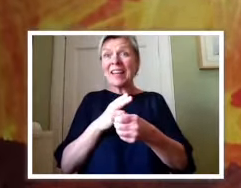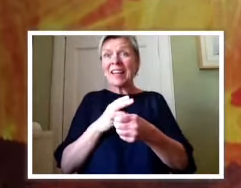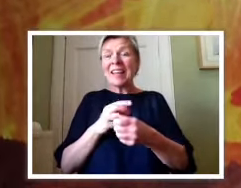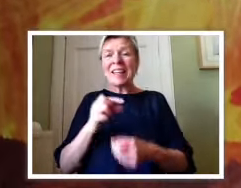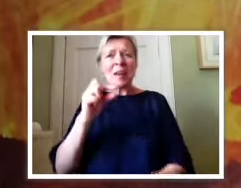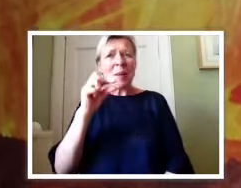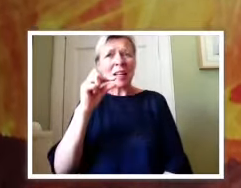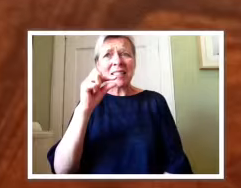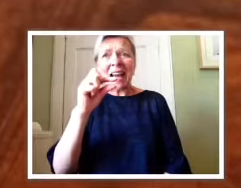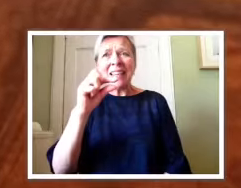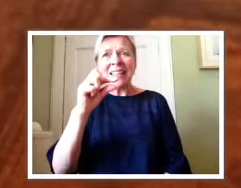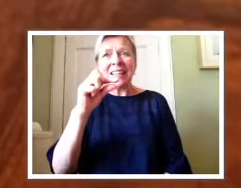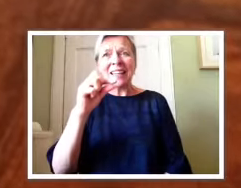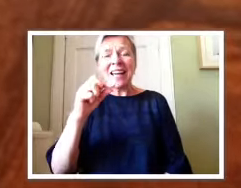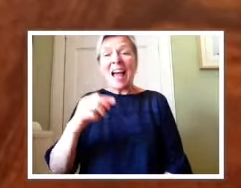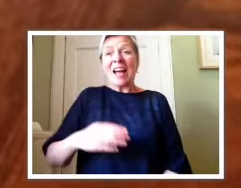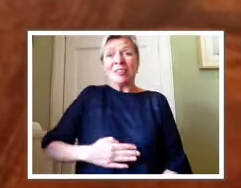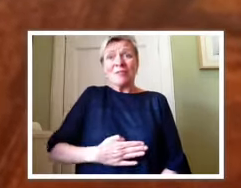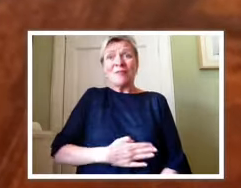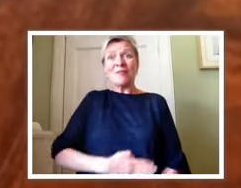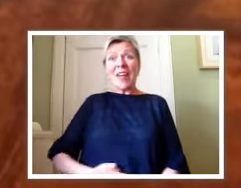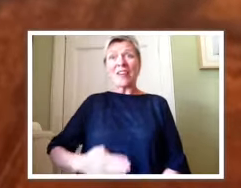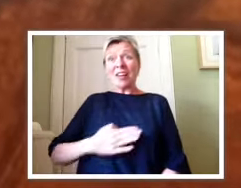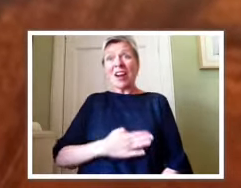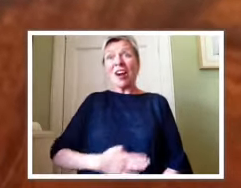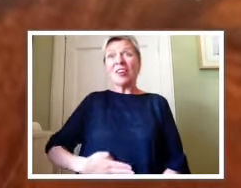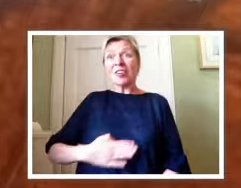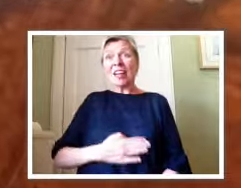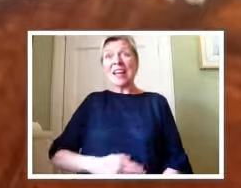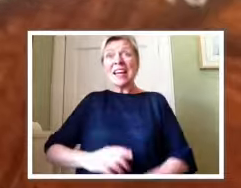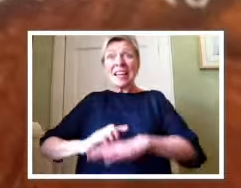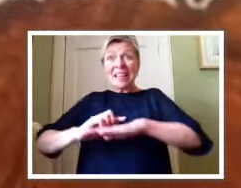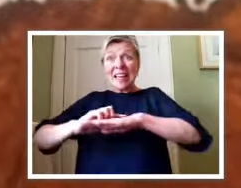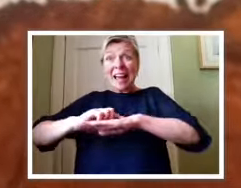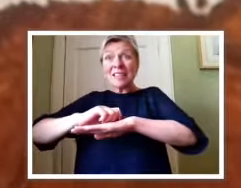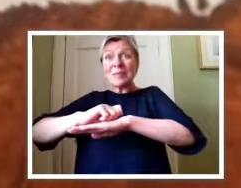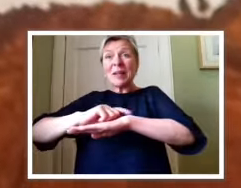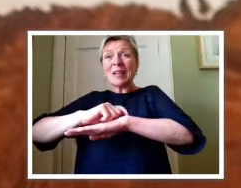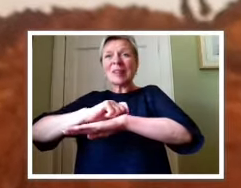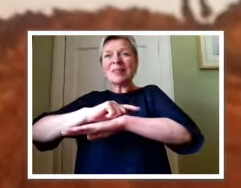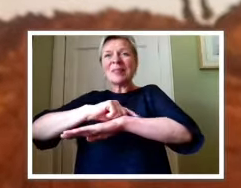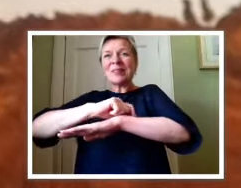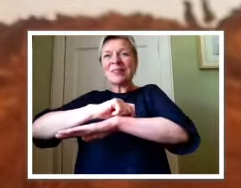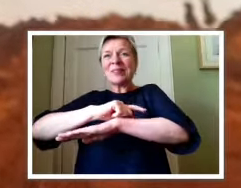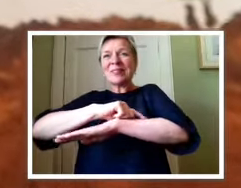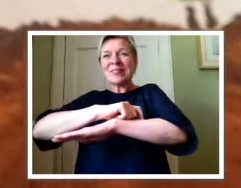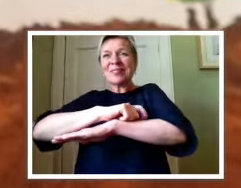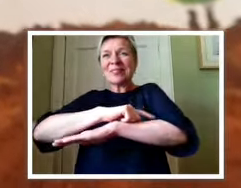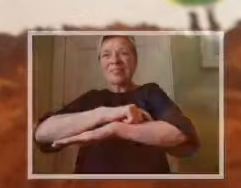egg came a tiny and very hungry caterpillar.